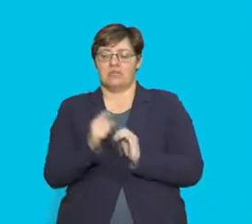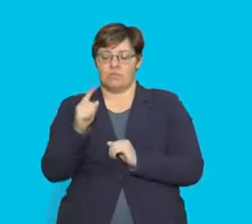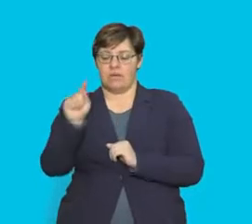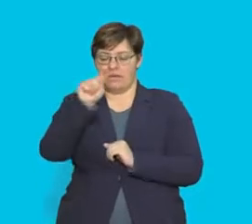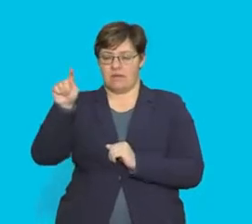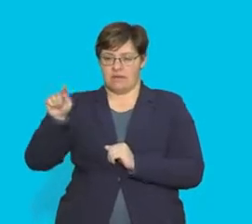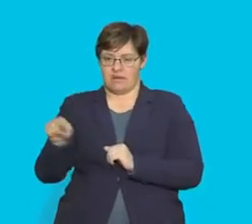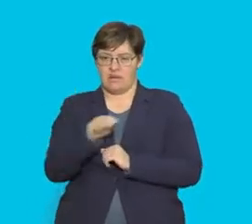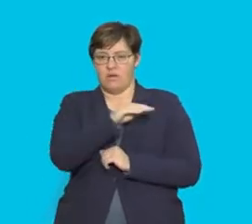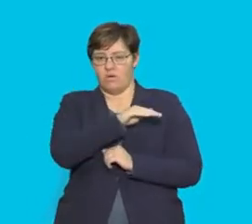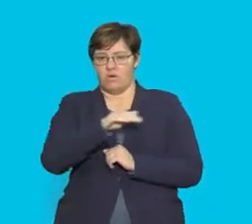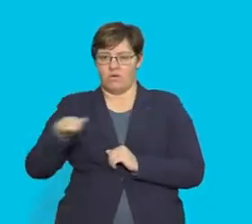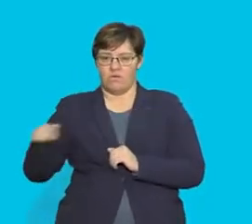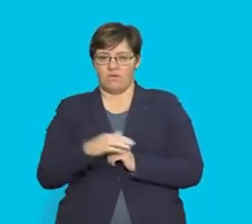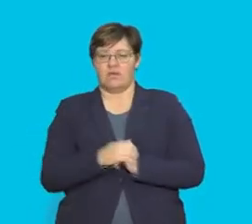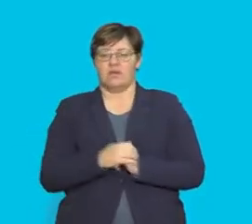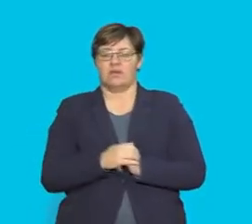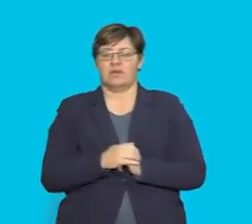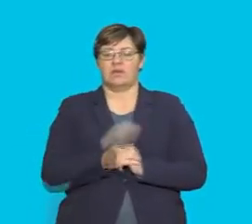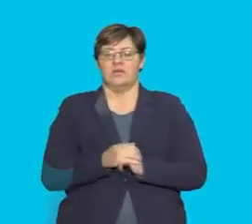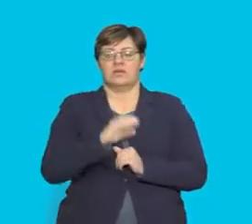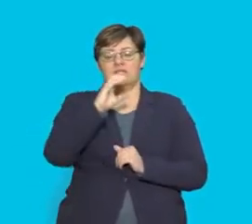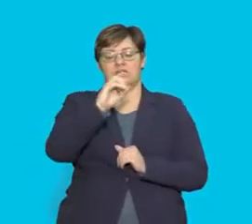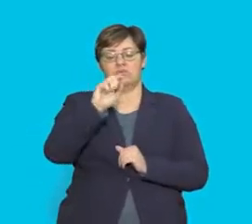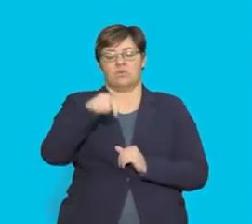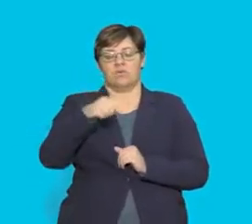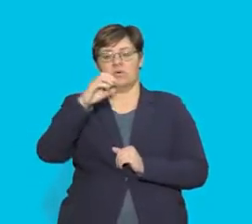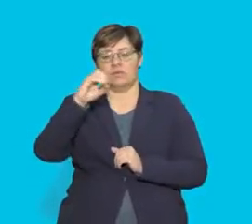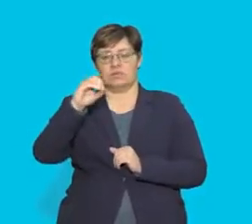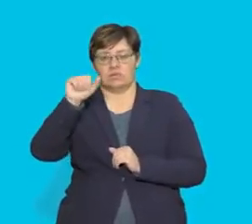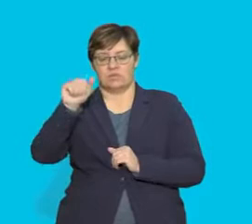1. All of this is divided by